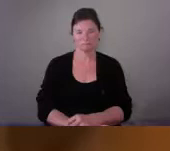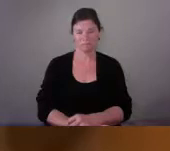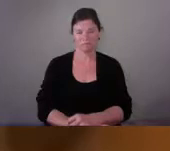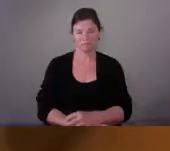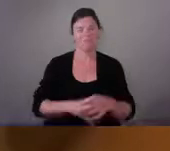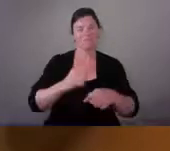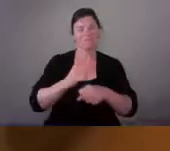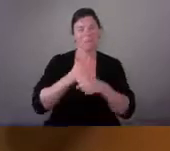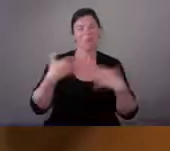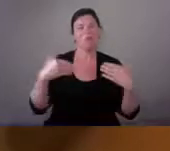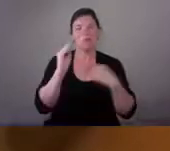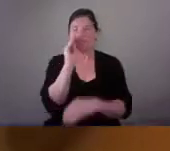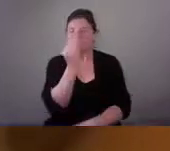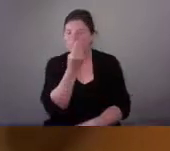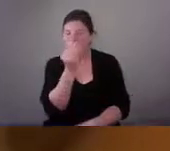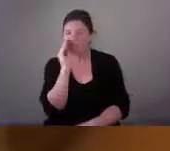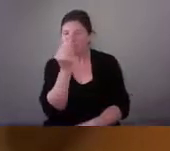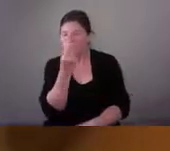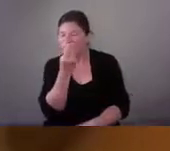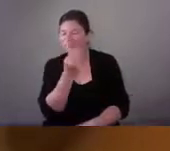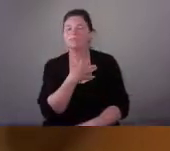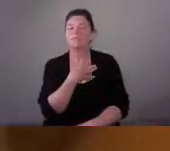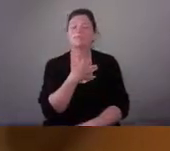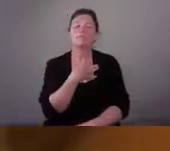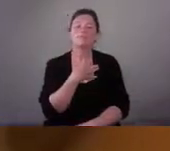Wildflowers and books